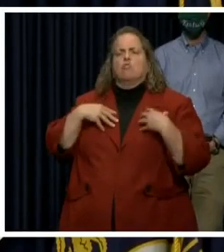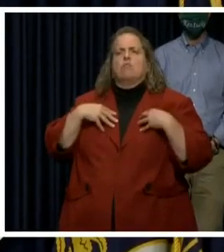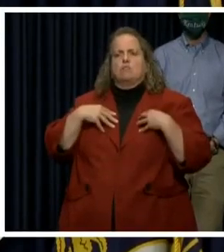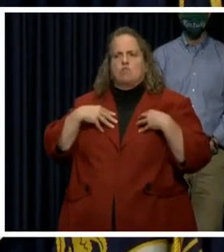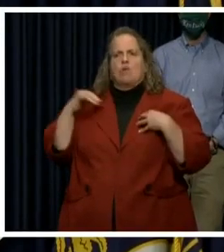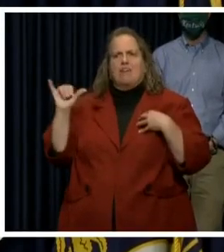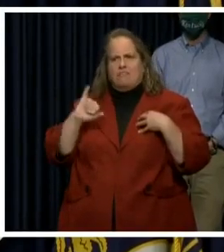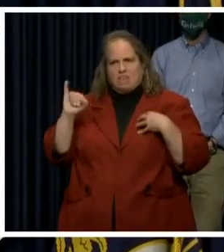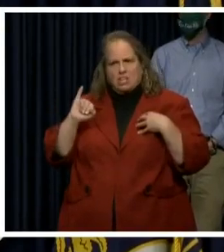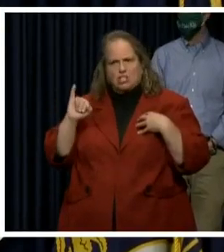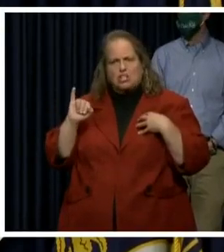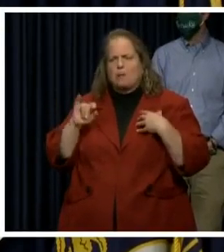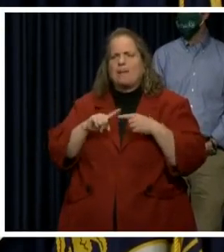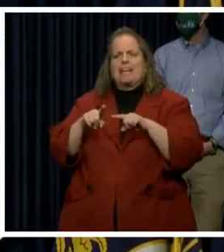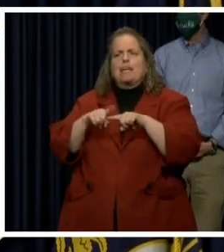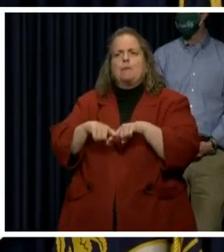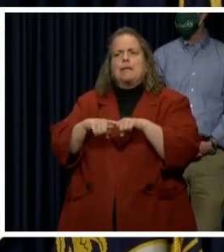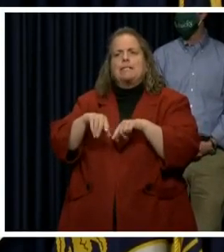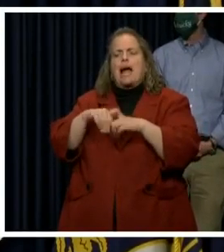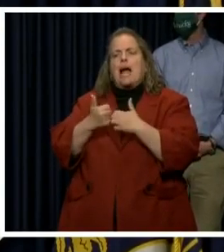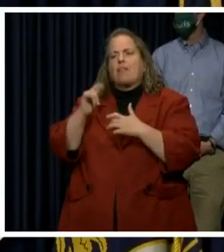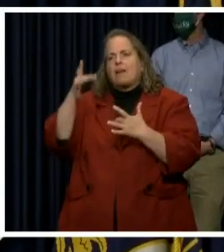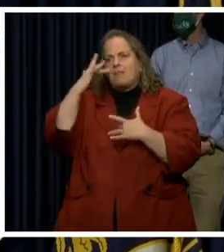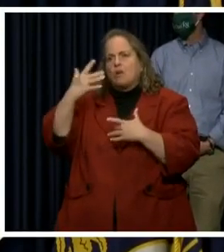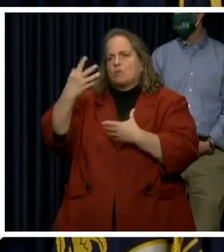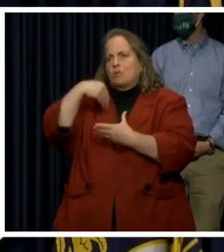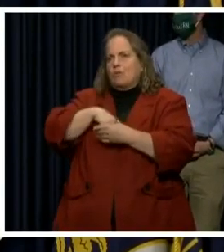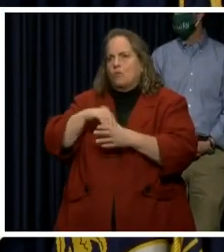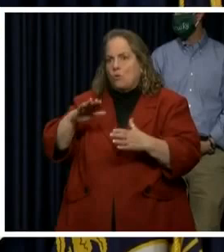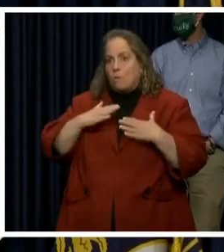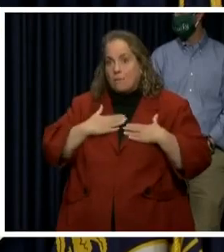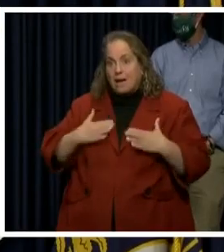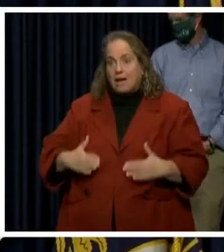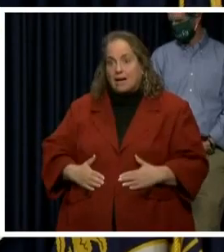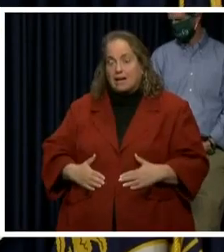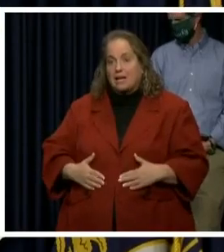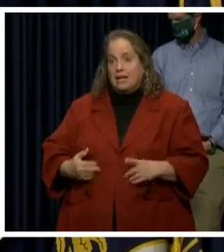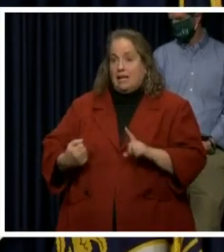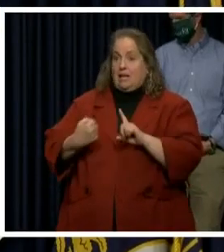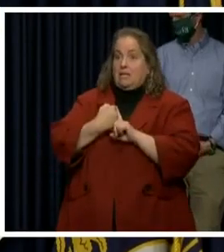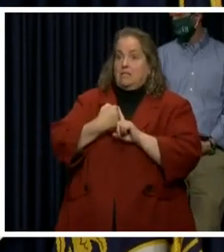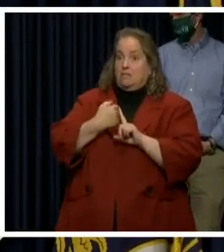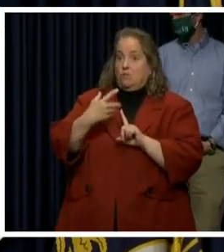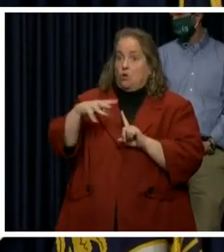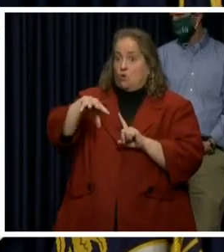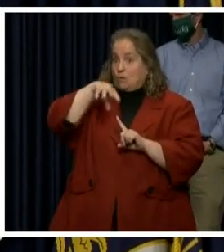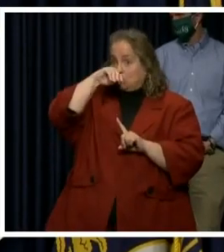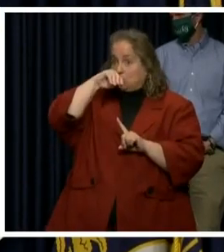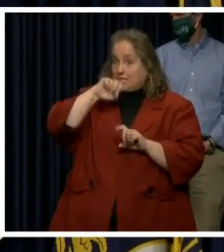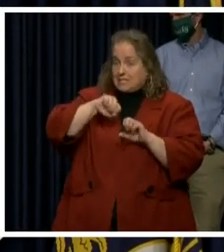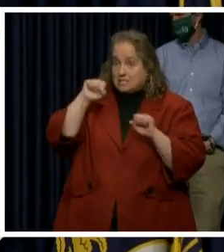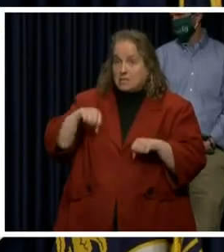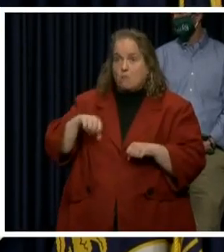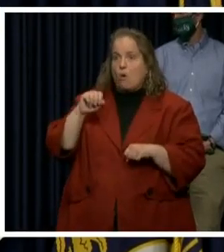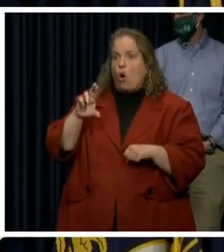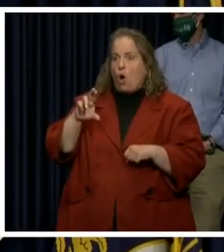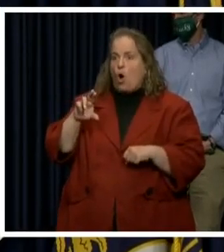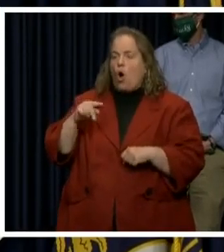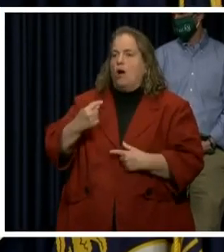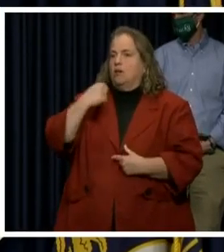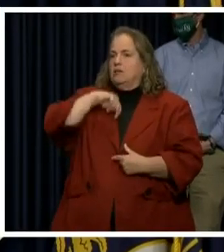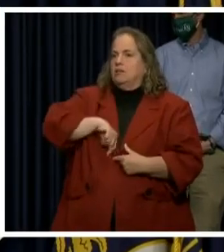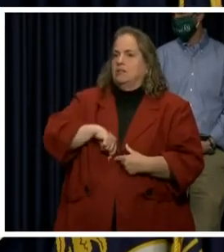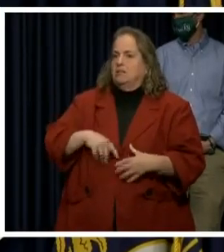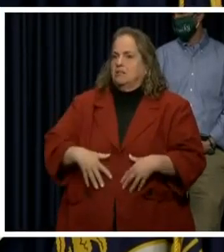infection. It depends on which way the virus gets into your body, whether it hits your respiratory system or your GI,